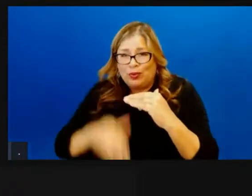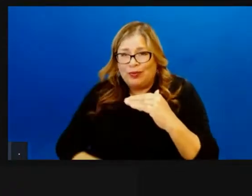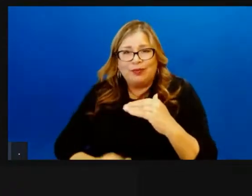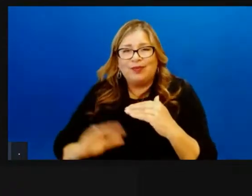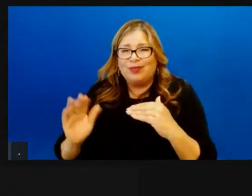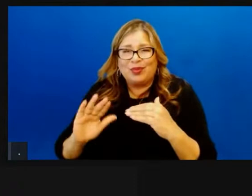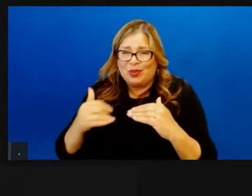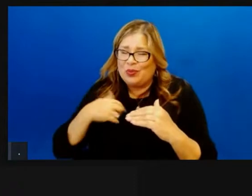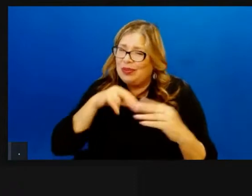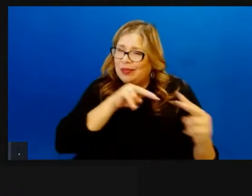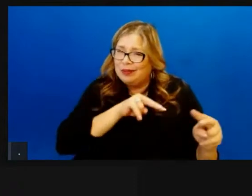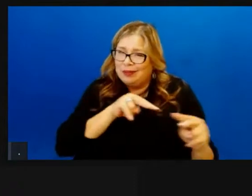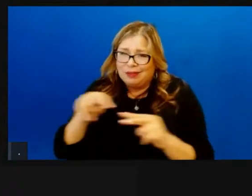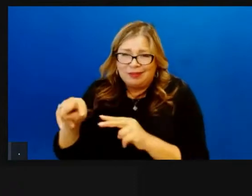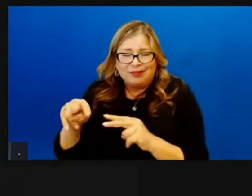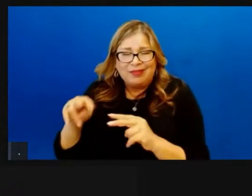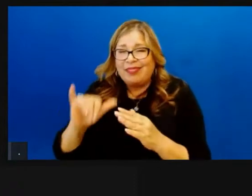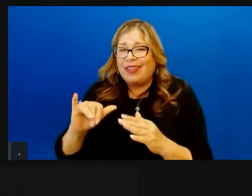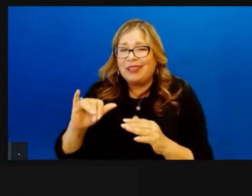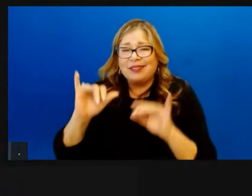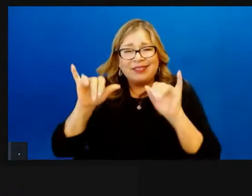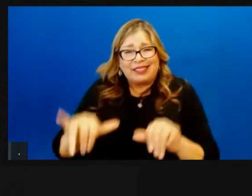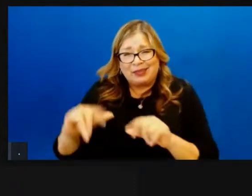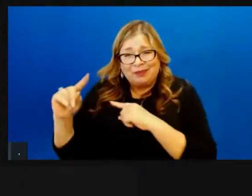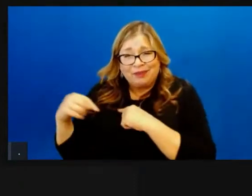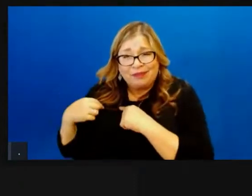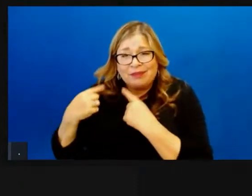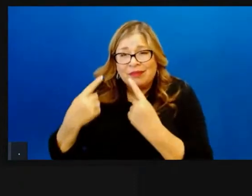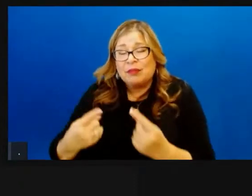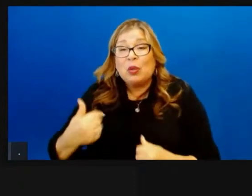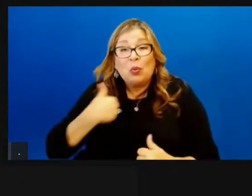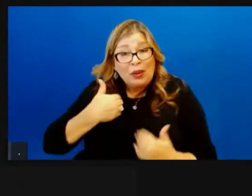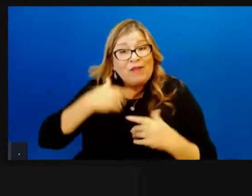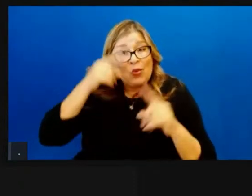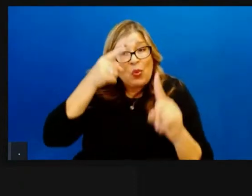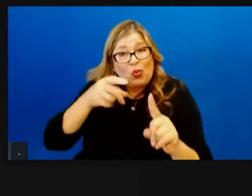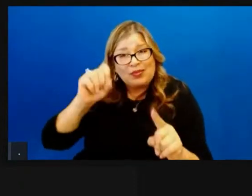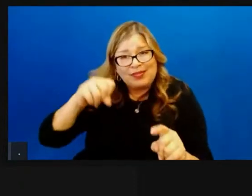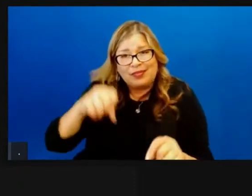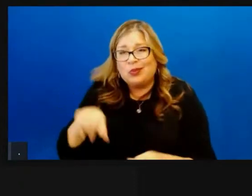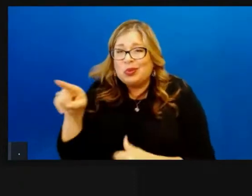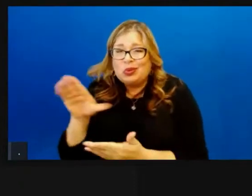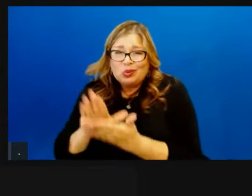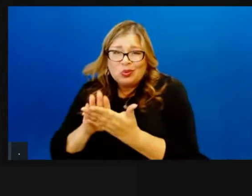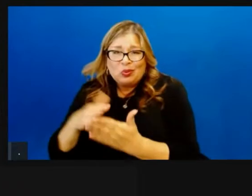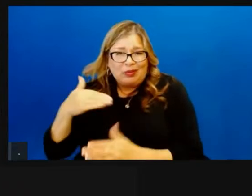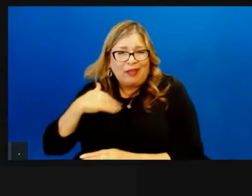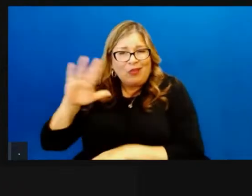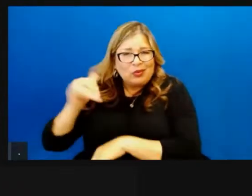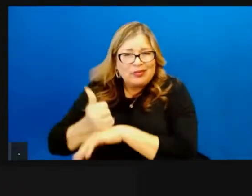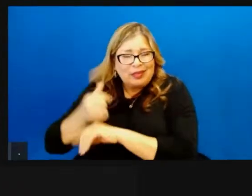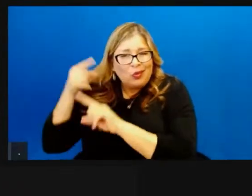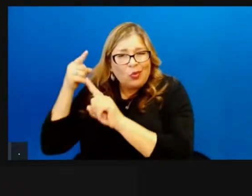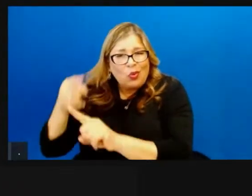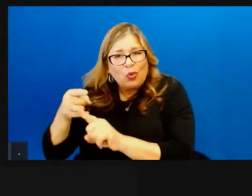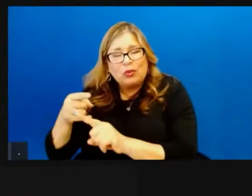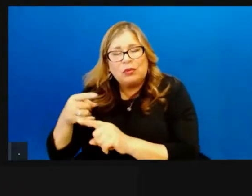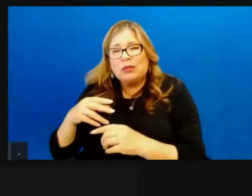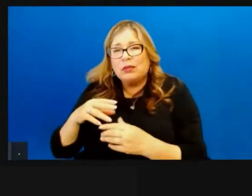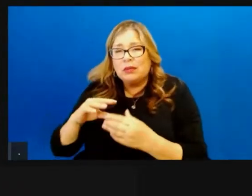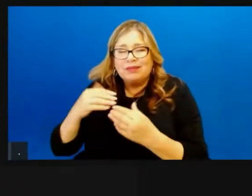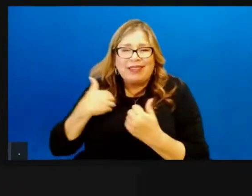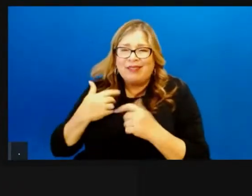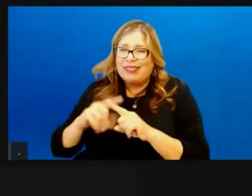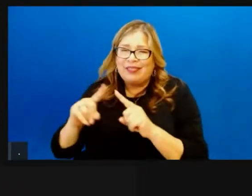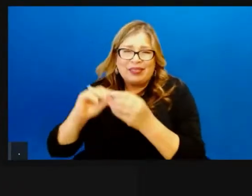set goals, and I think there's schools that have set goals, districts that have set goals around a number of metrics that